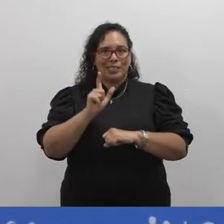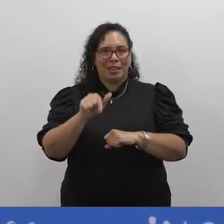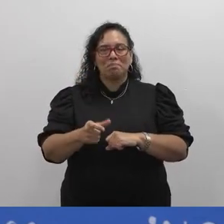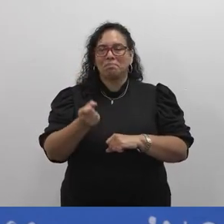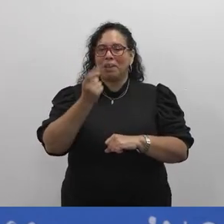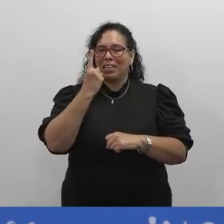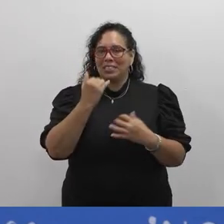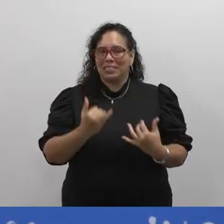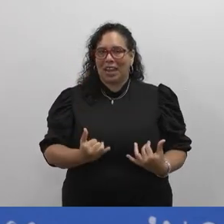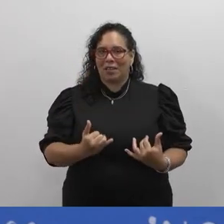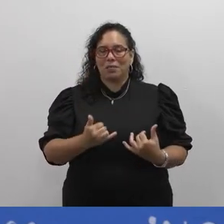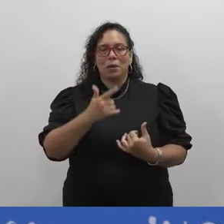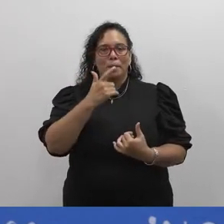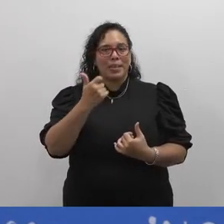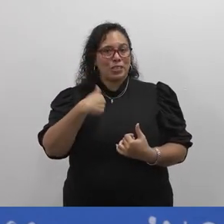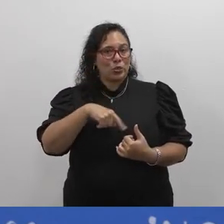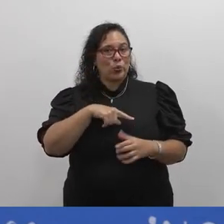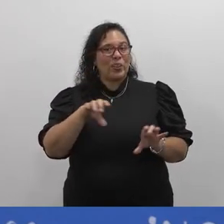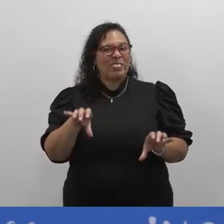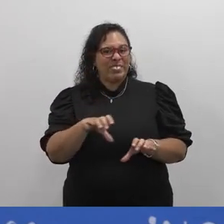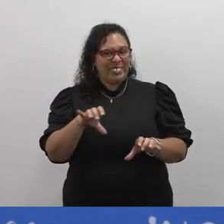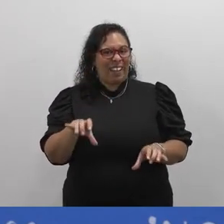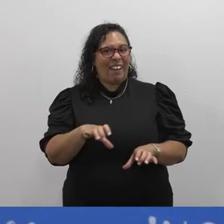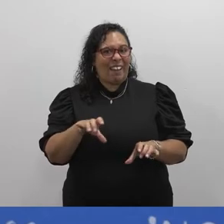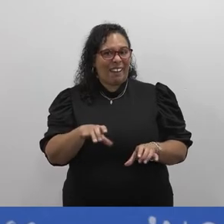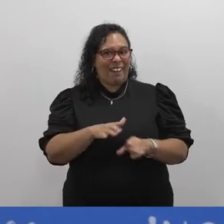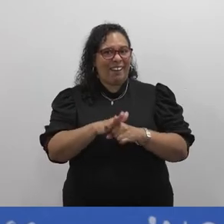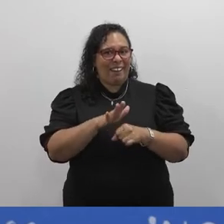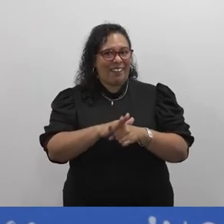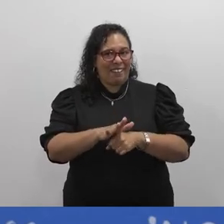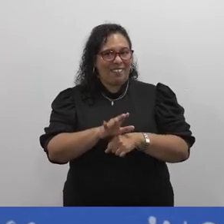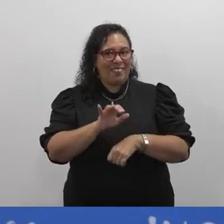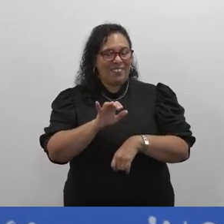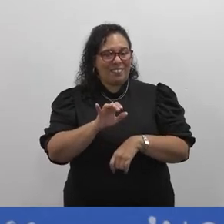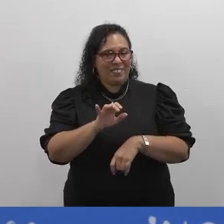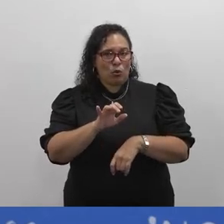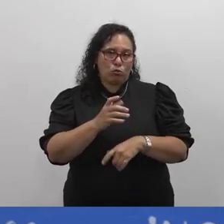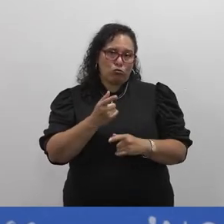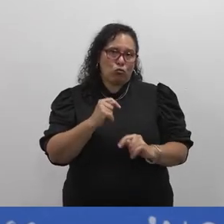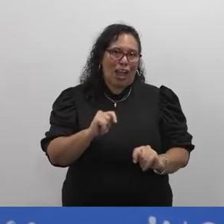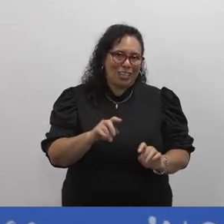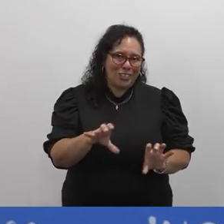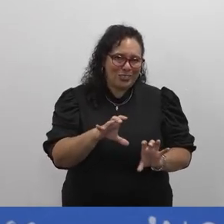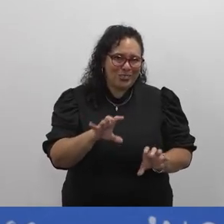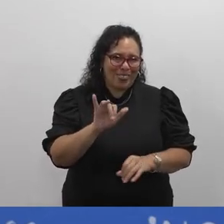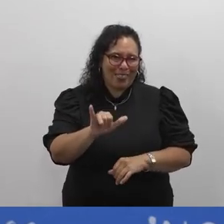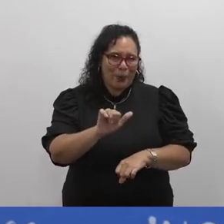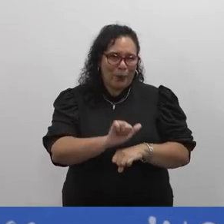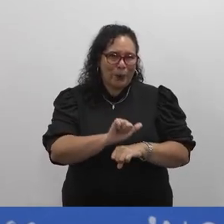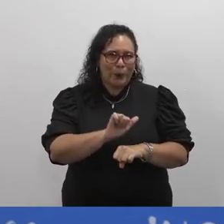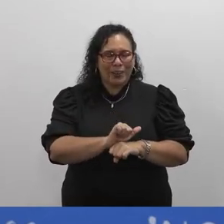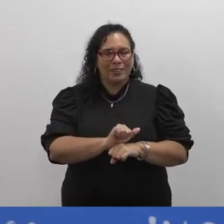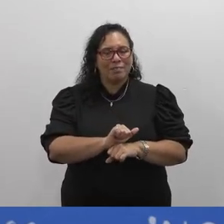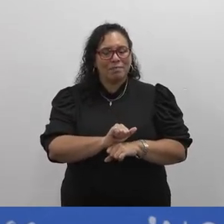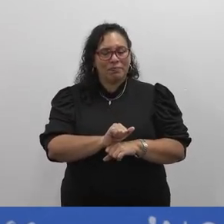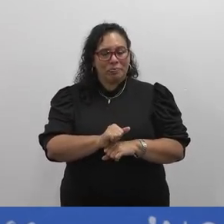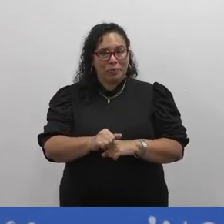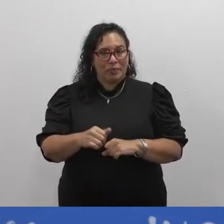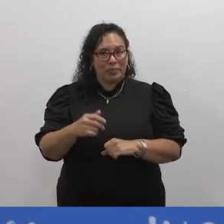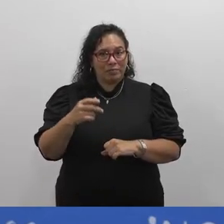lot more sense because we've done enough of the work or tried to do enough of the work that I can see in